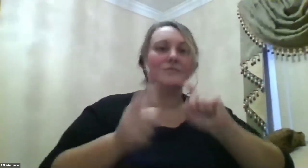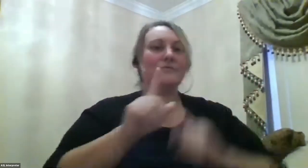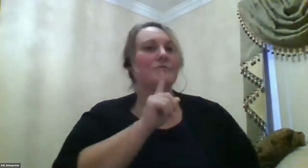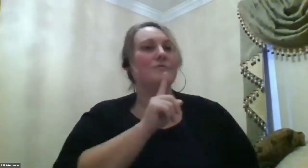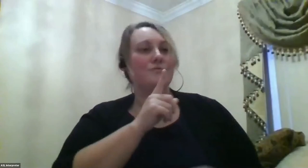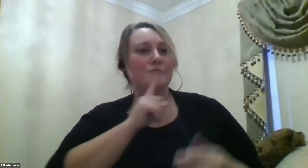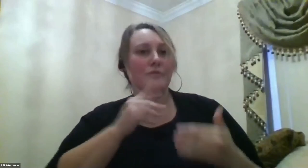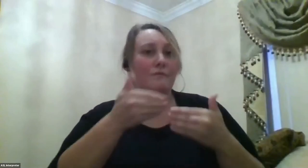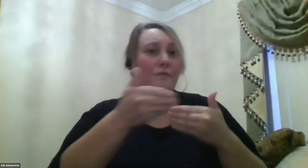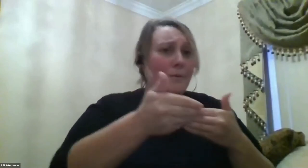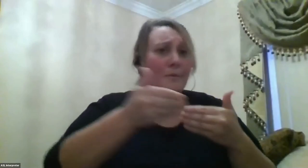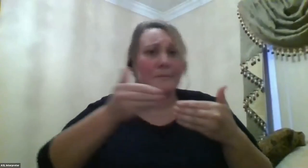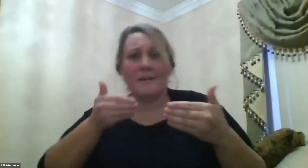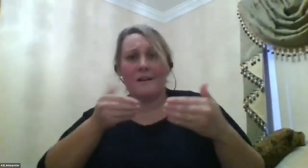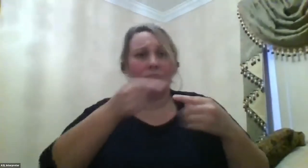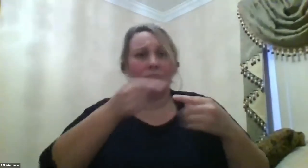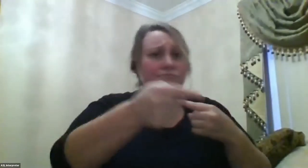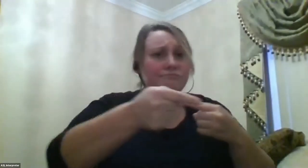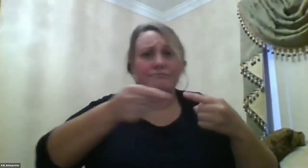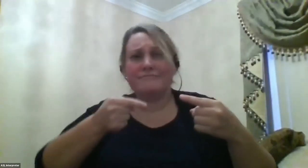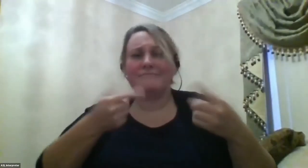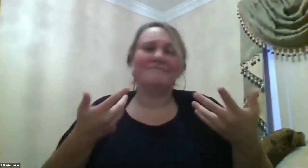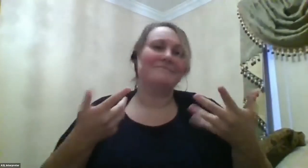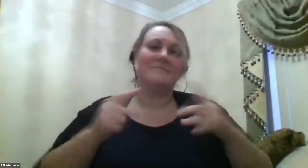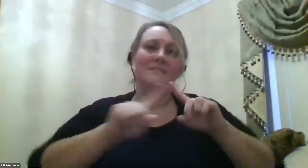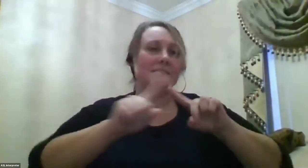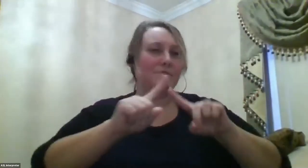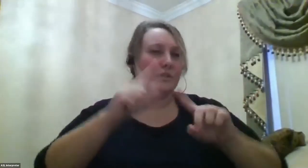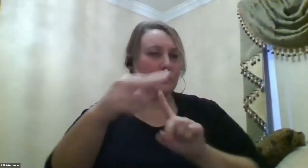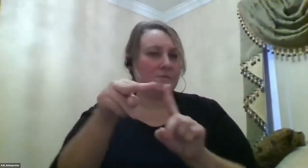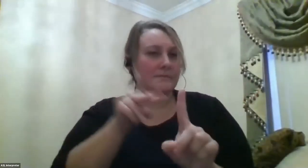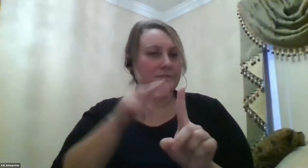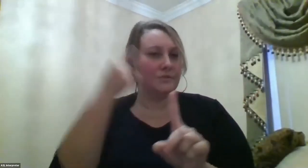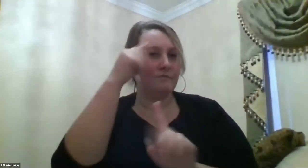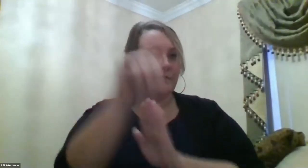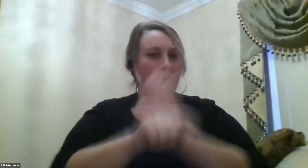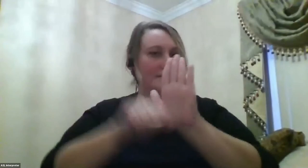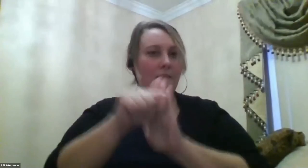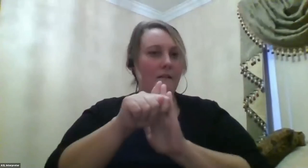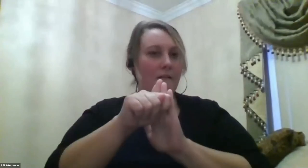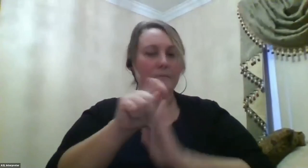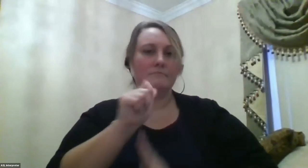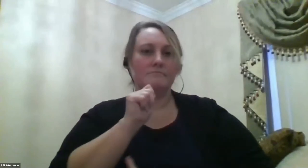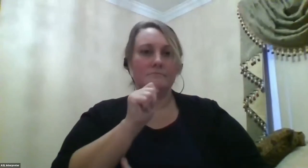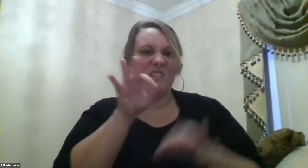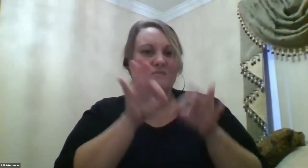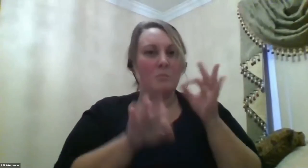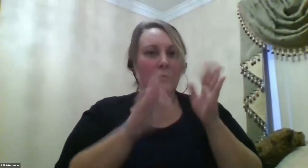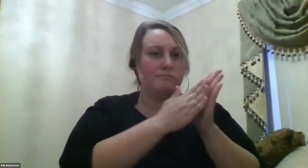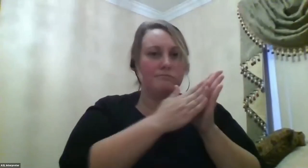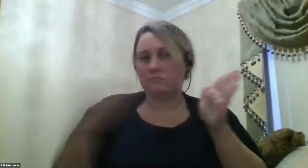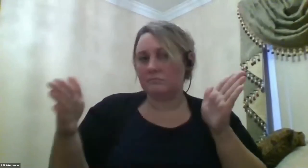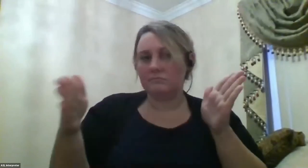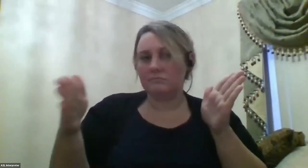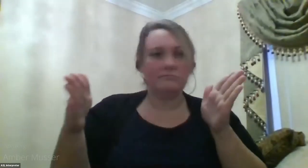different ways that you could think about it. yeah. Well, and I think this also goes, um, back to sort of the, the cover image of